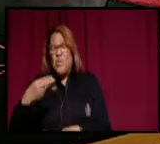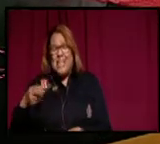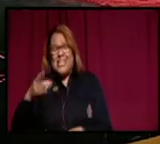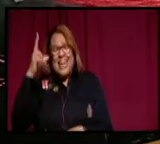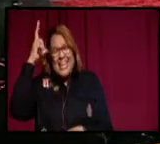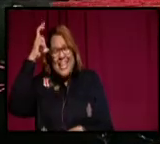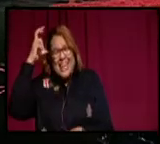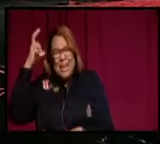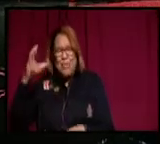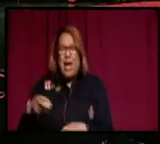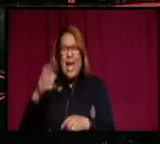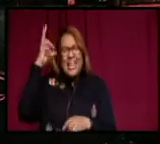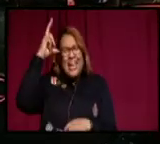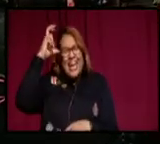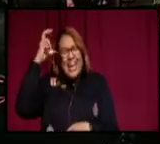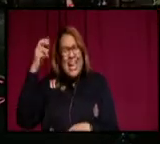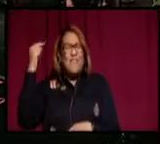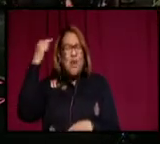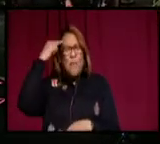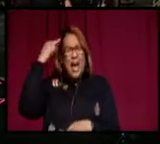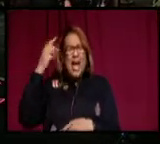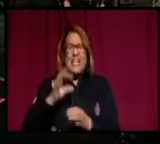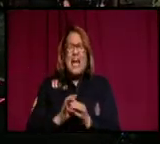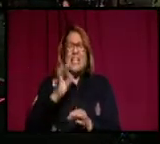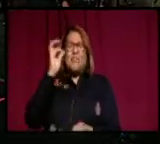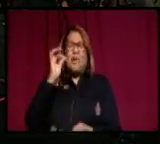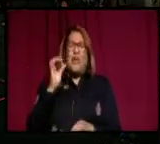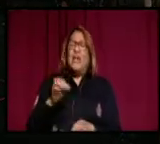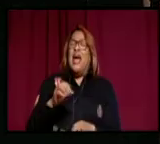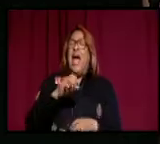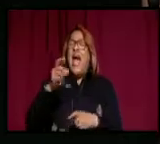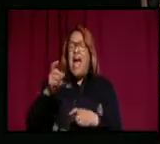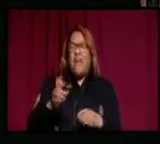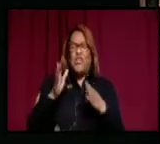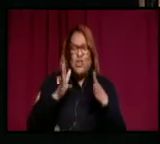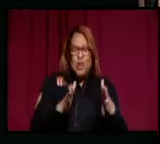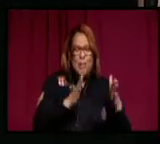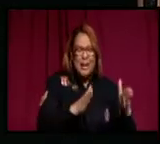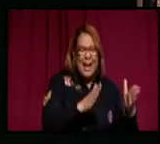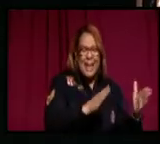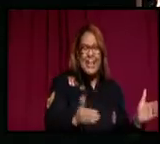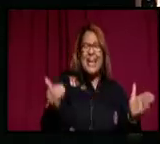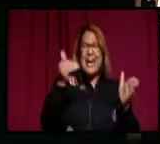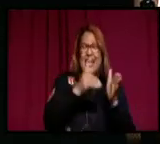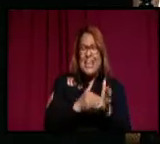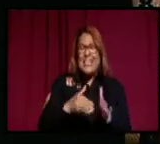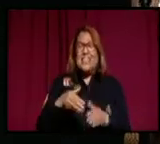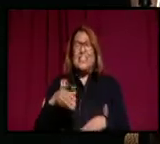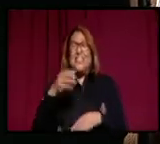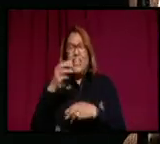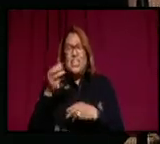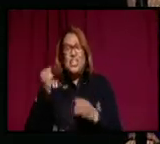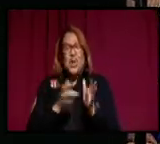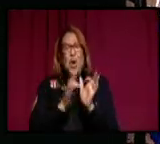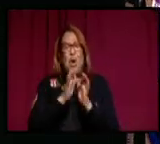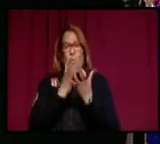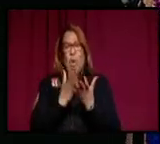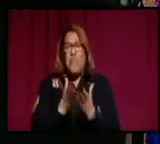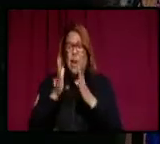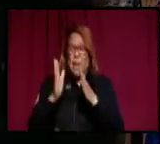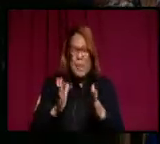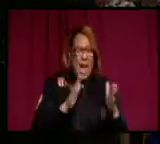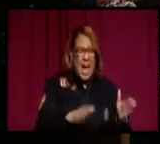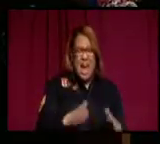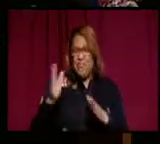We bind the evil mind, that spirit that have those plotting and planning. We come against every plot, every plan,